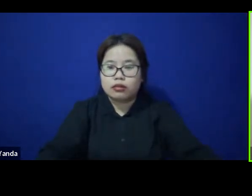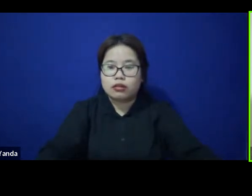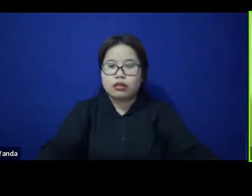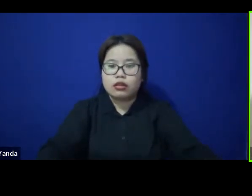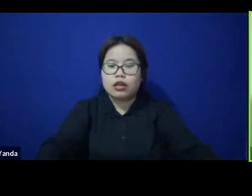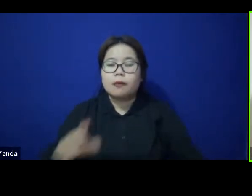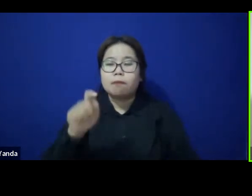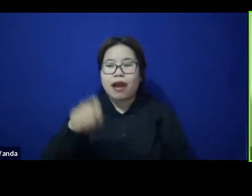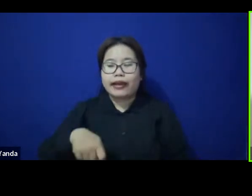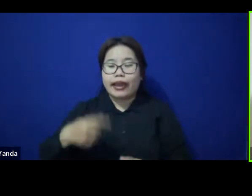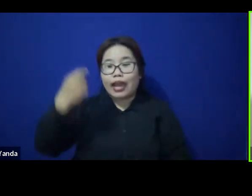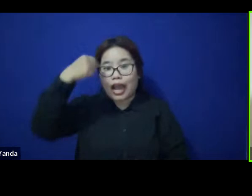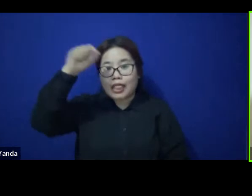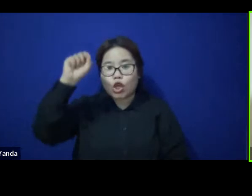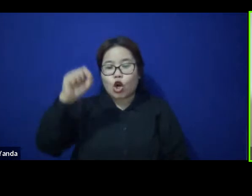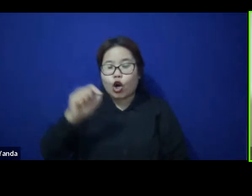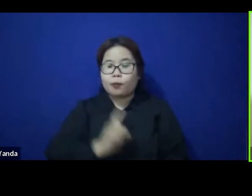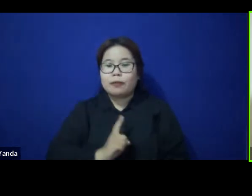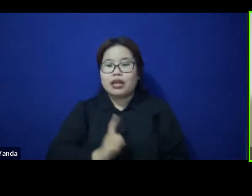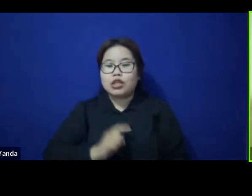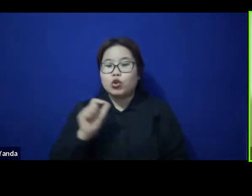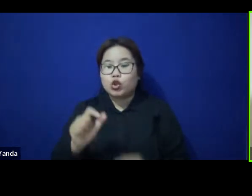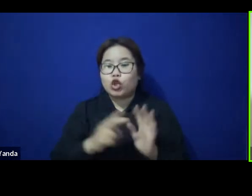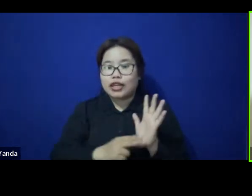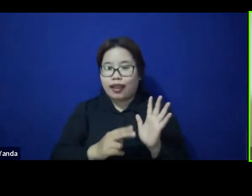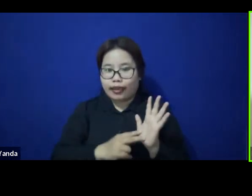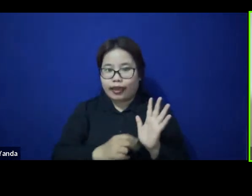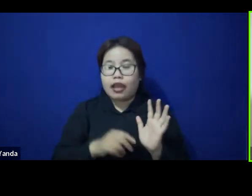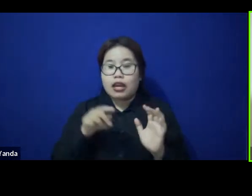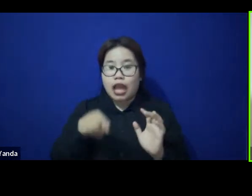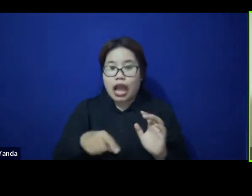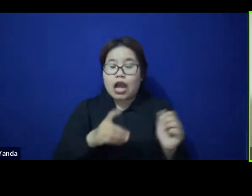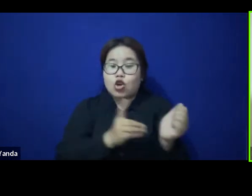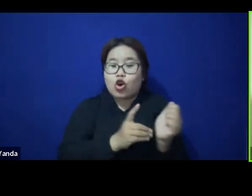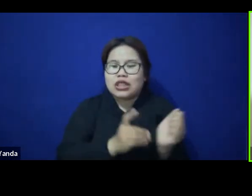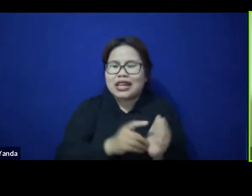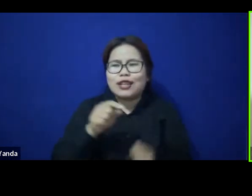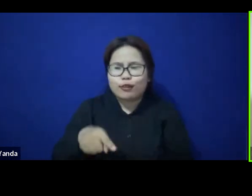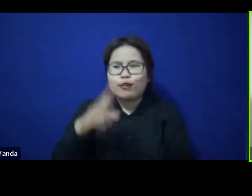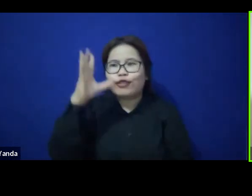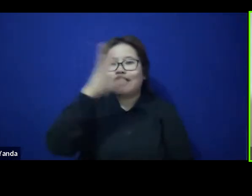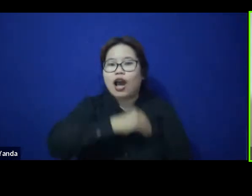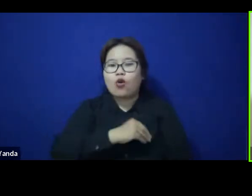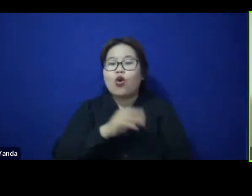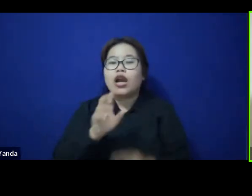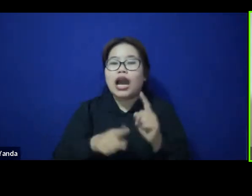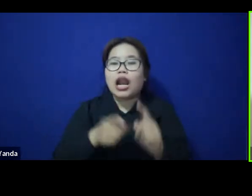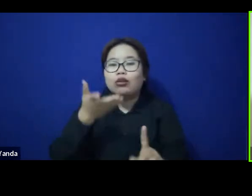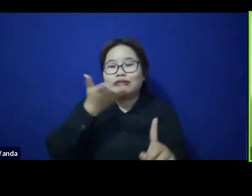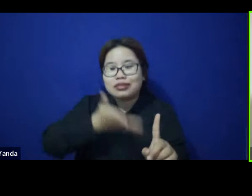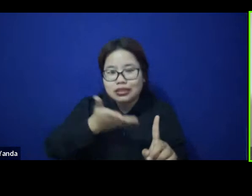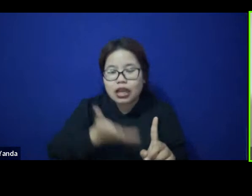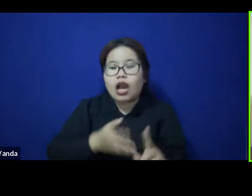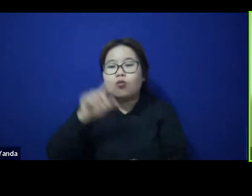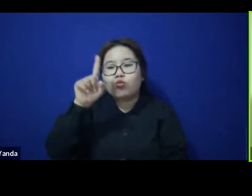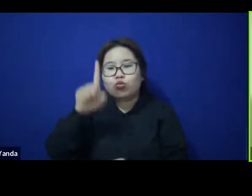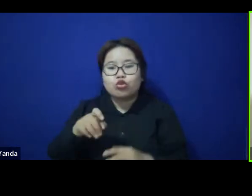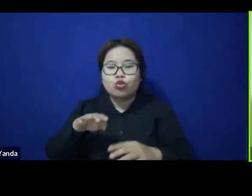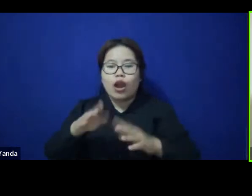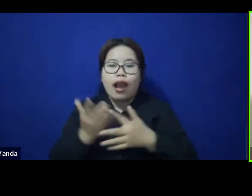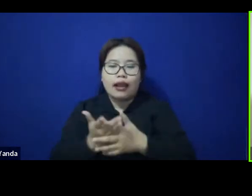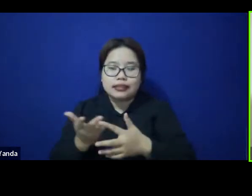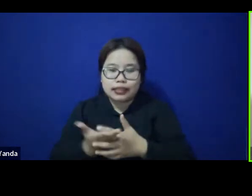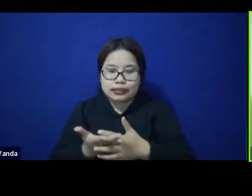her. But that doctor knew she needed to access a